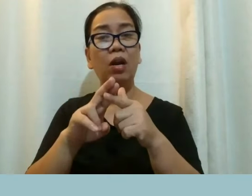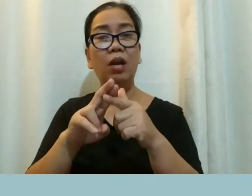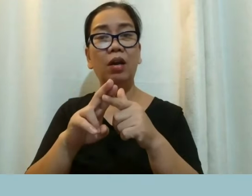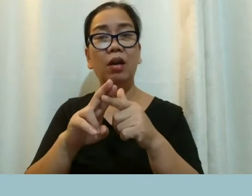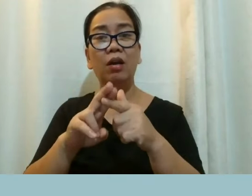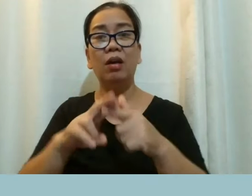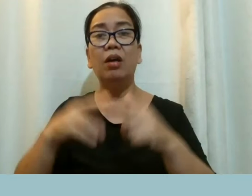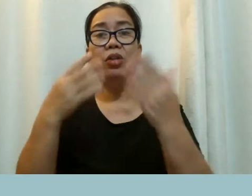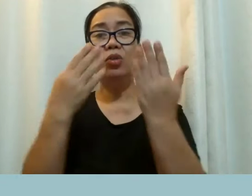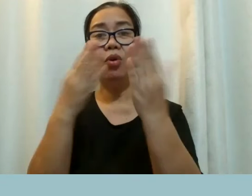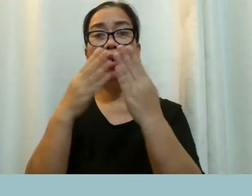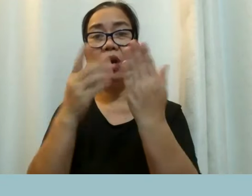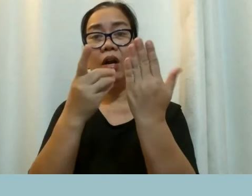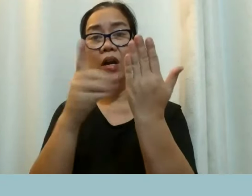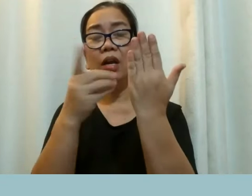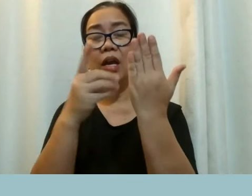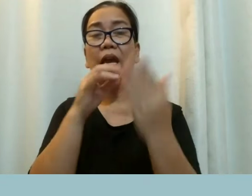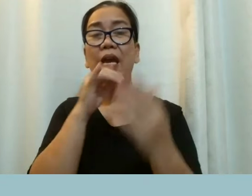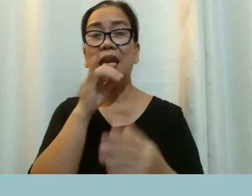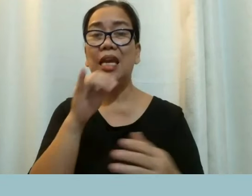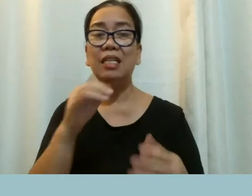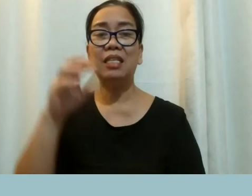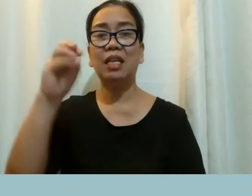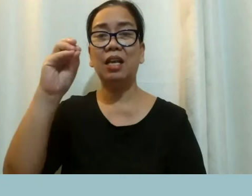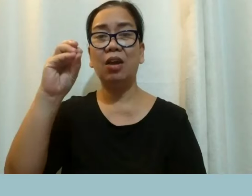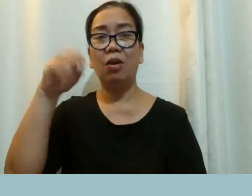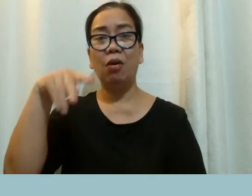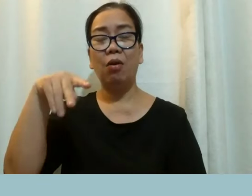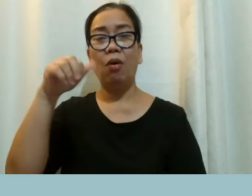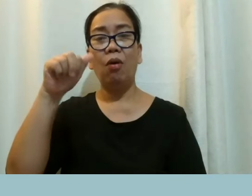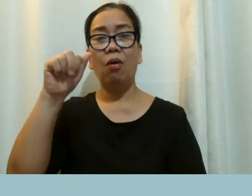or door is